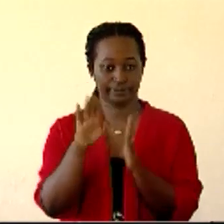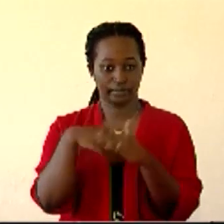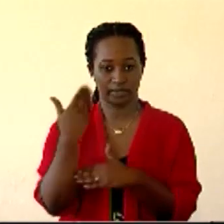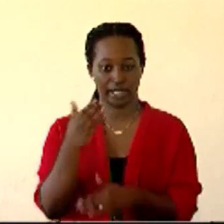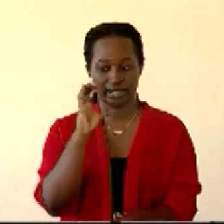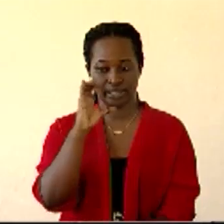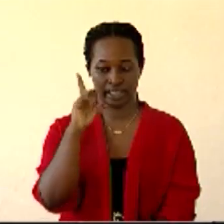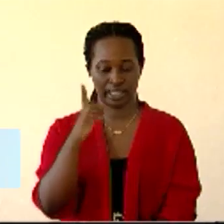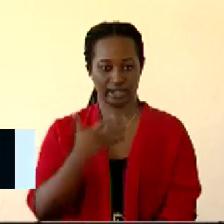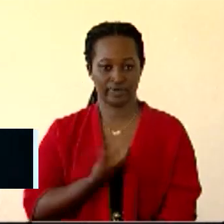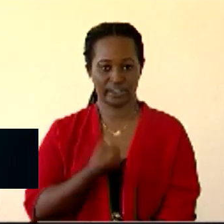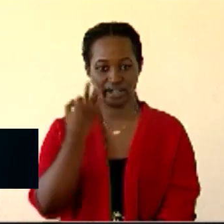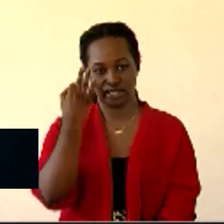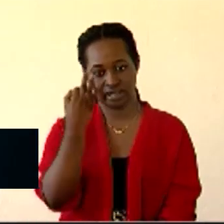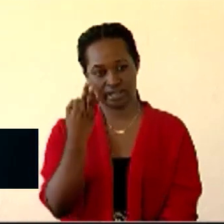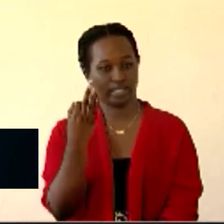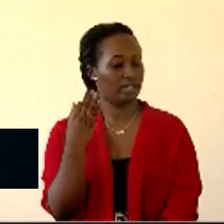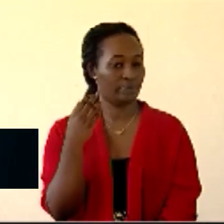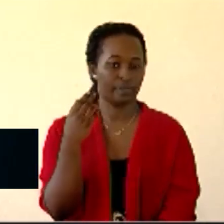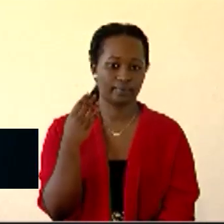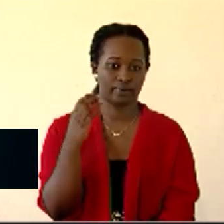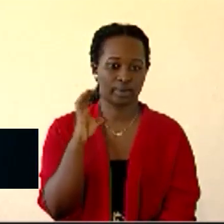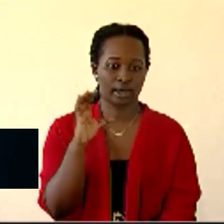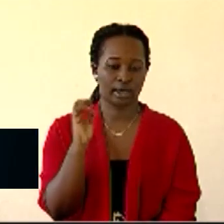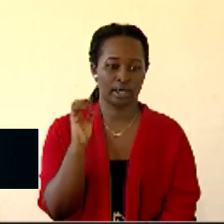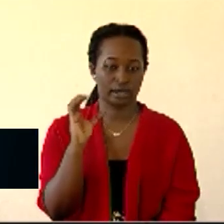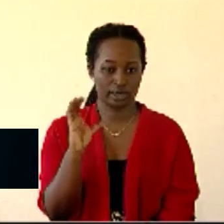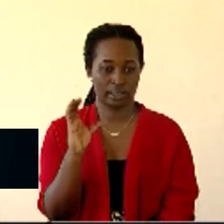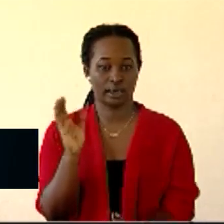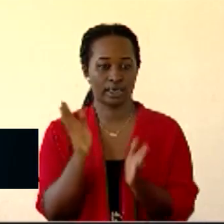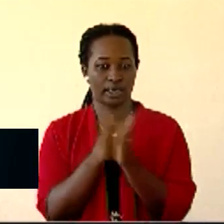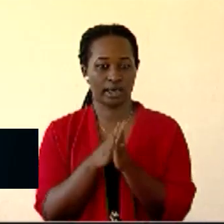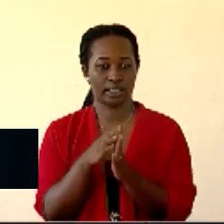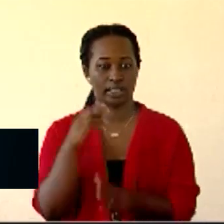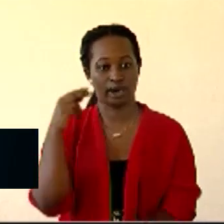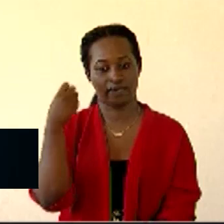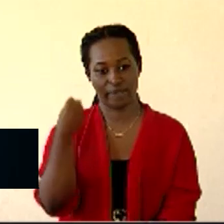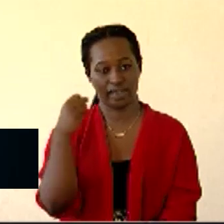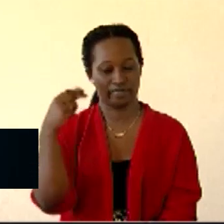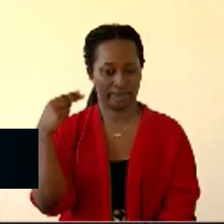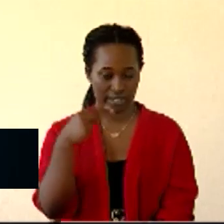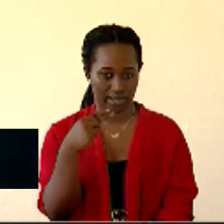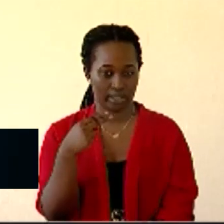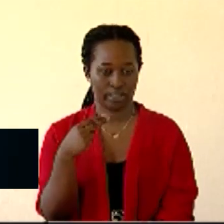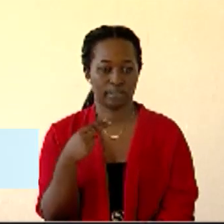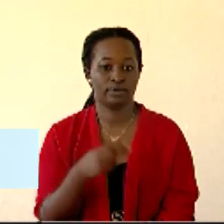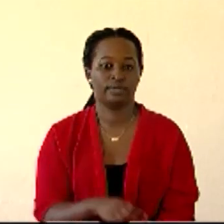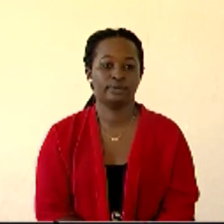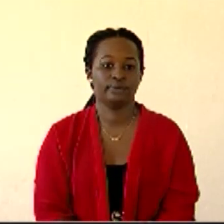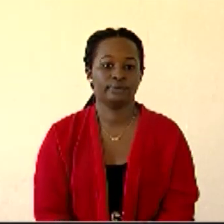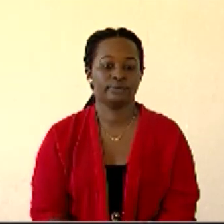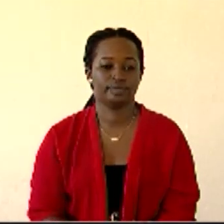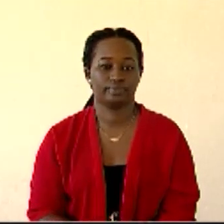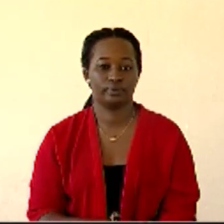carbon atoms and 5 hydrogen atoms. So this is hydrogen, this is another hydrogen. We'll have